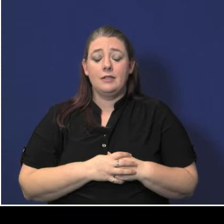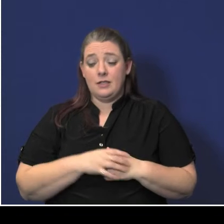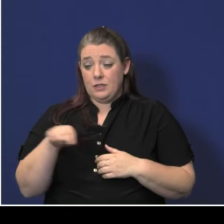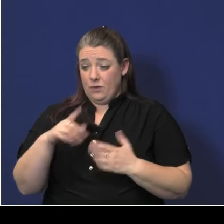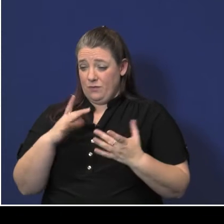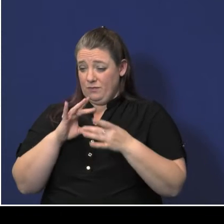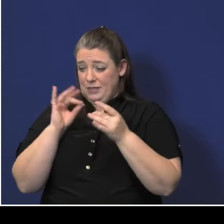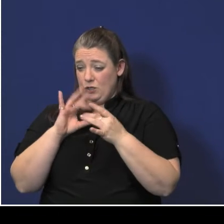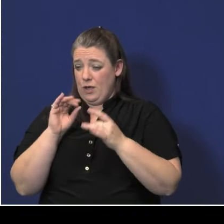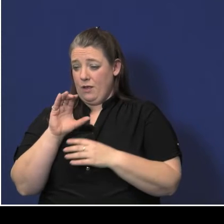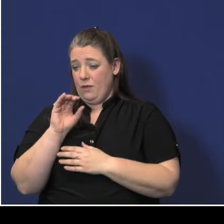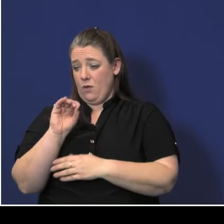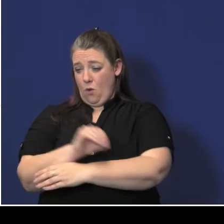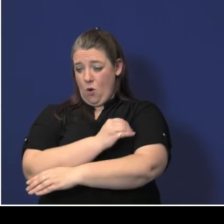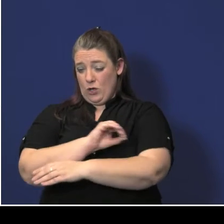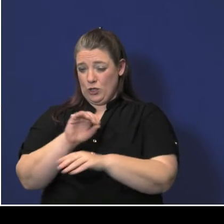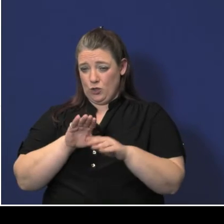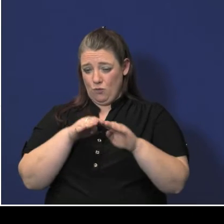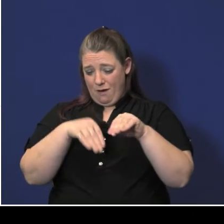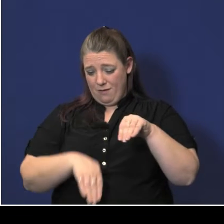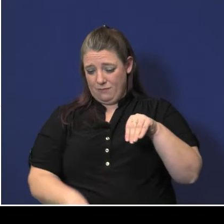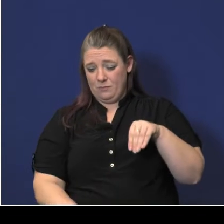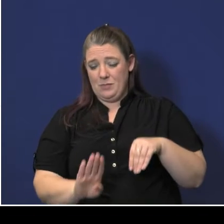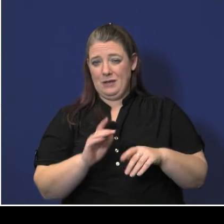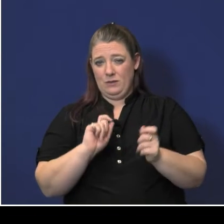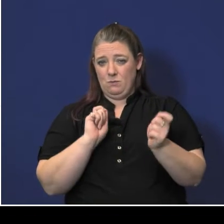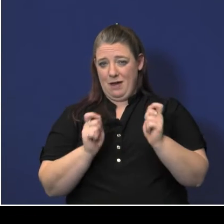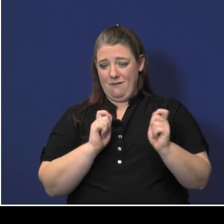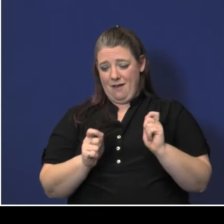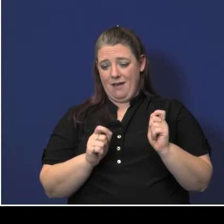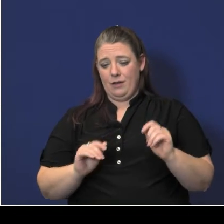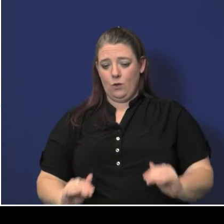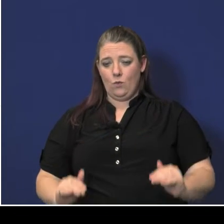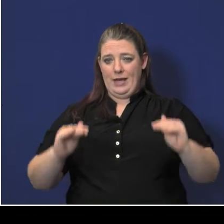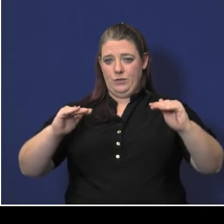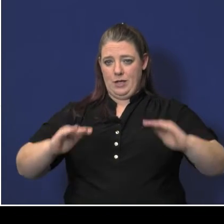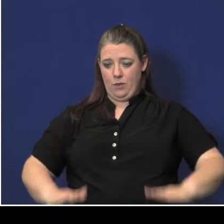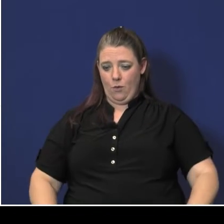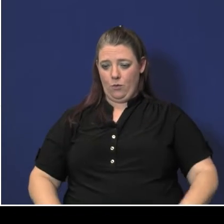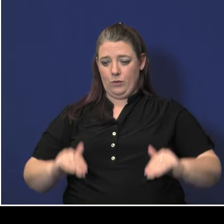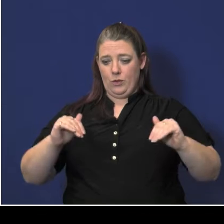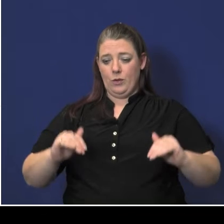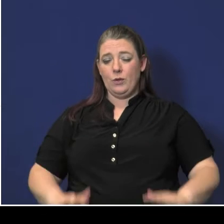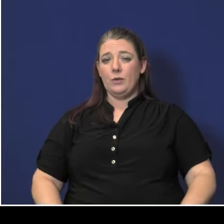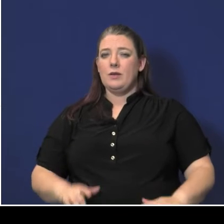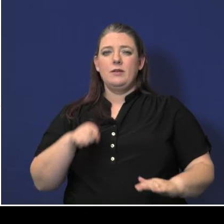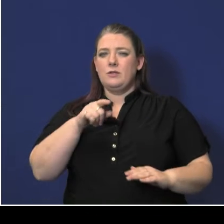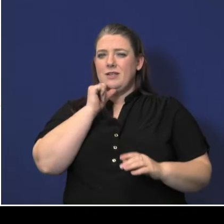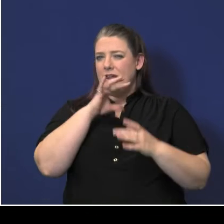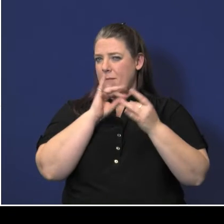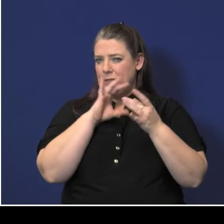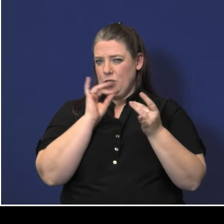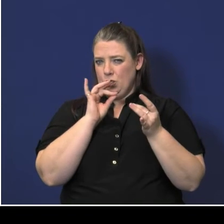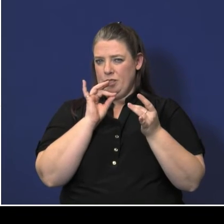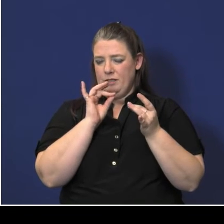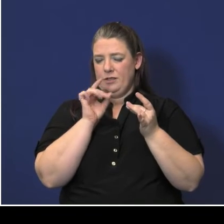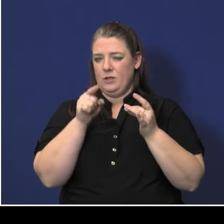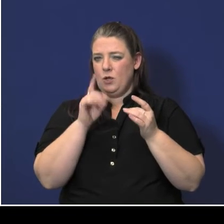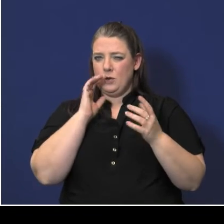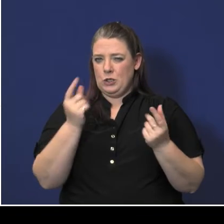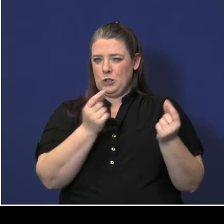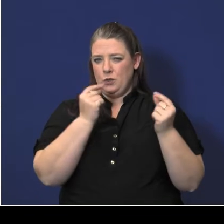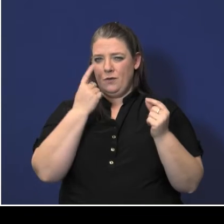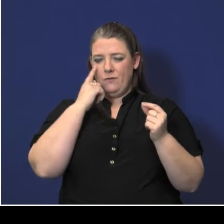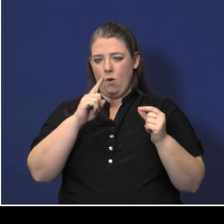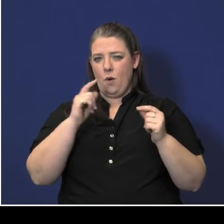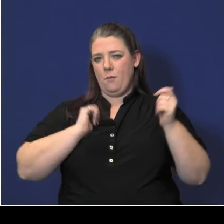orchestra pit being able to modify it, raise it, and lower it. You did not talk about what you were going to do on the